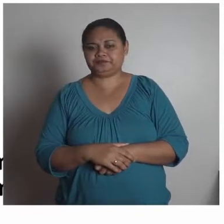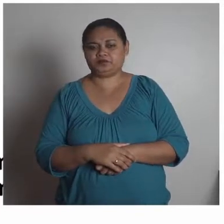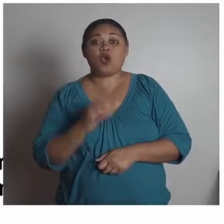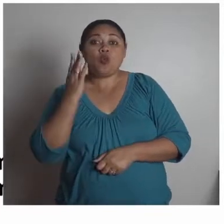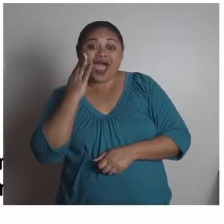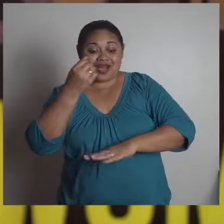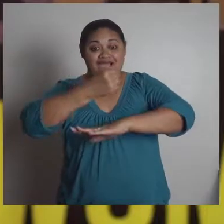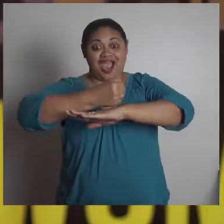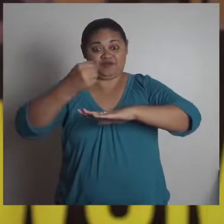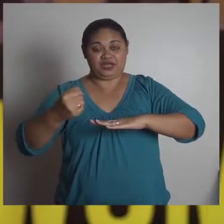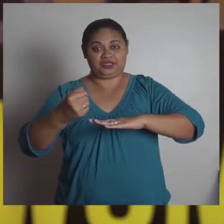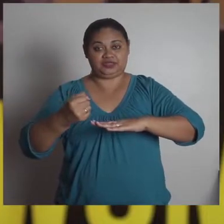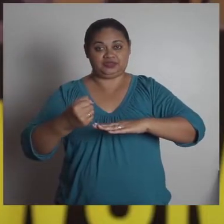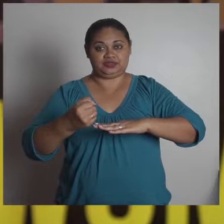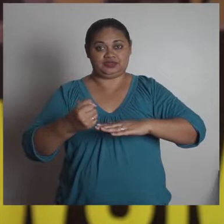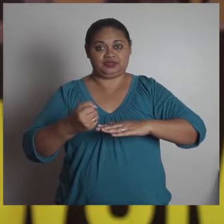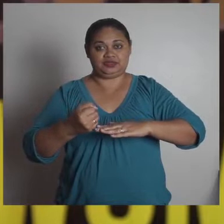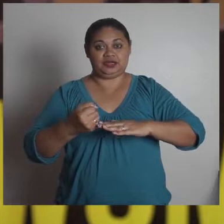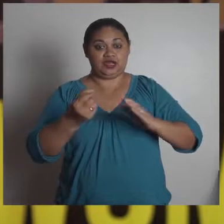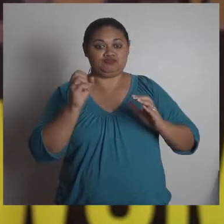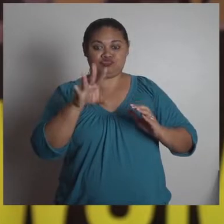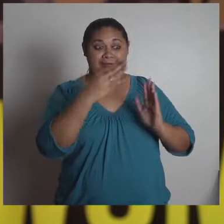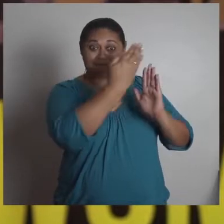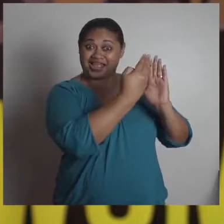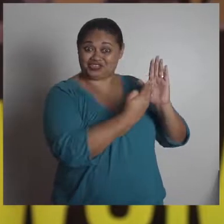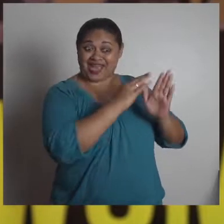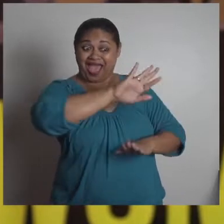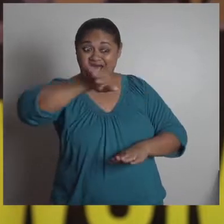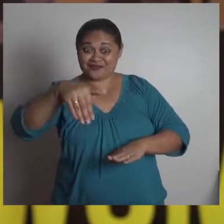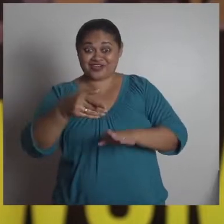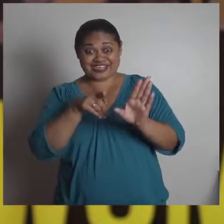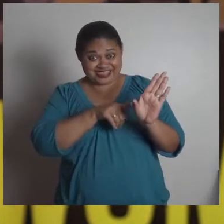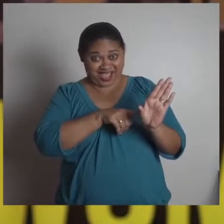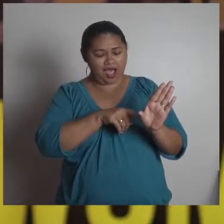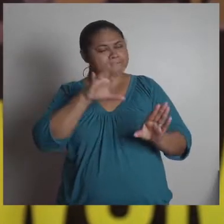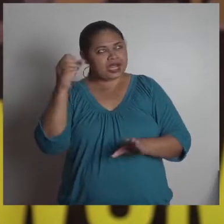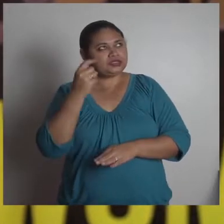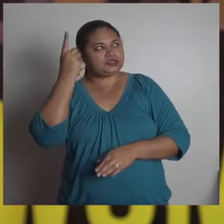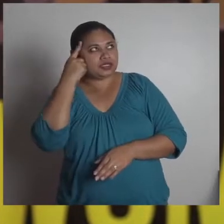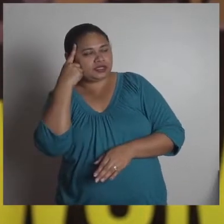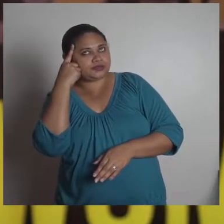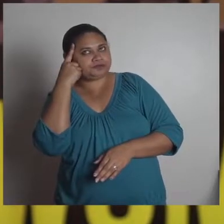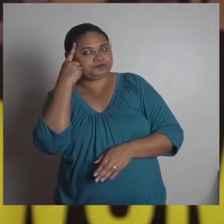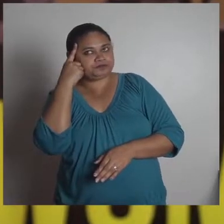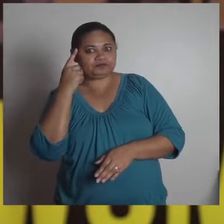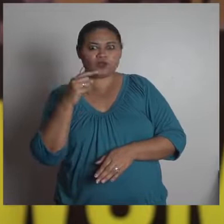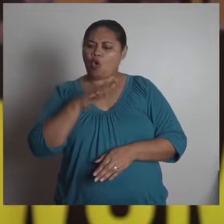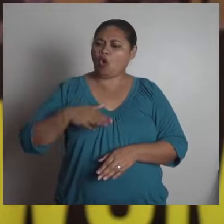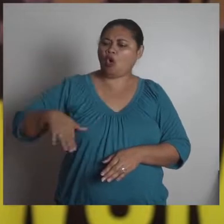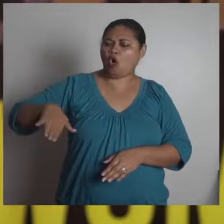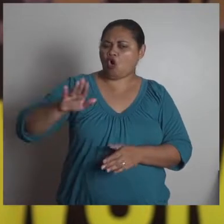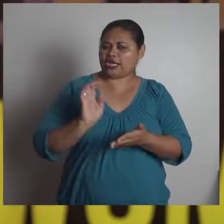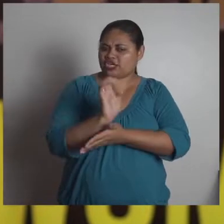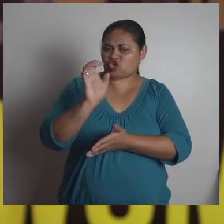What do you mean by that? That means when a government is putting the budget together every year, they should